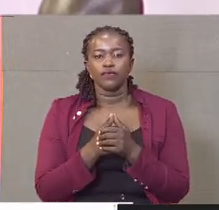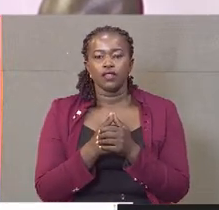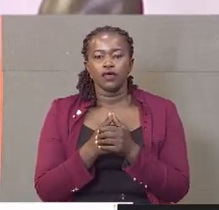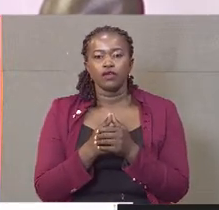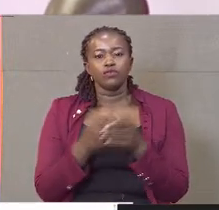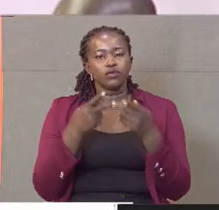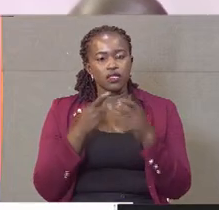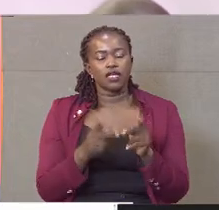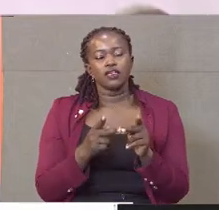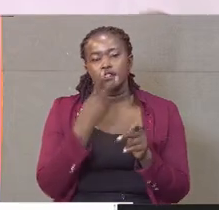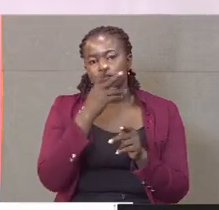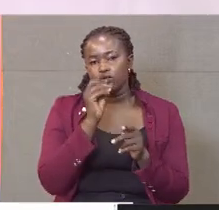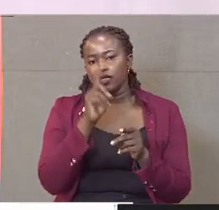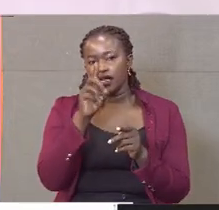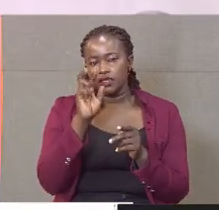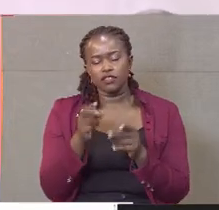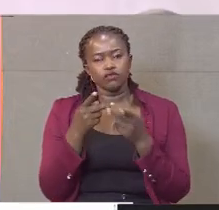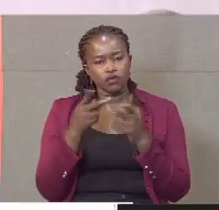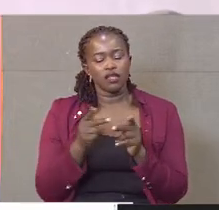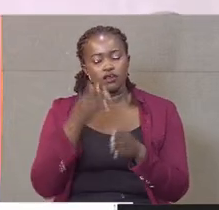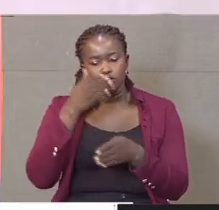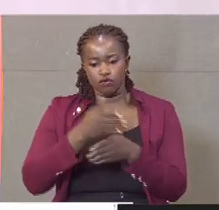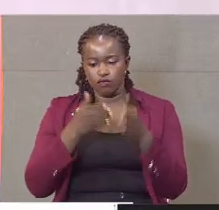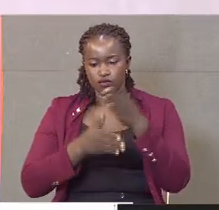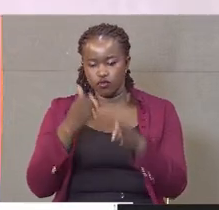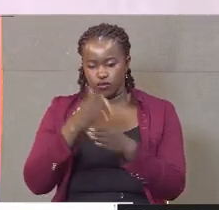2018 construction of about